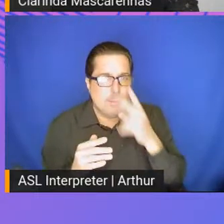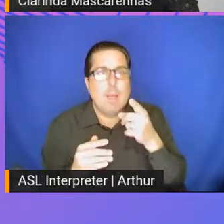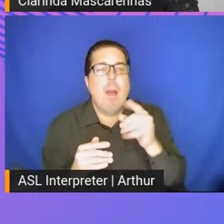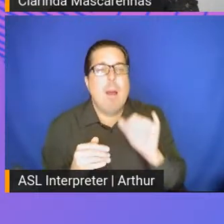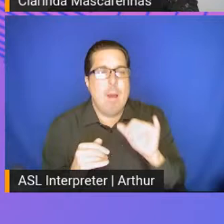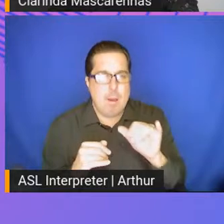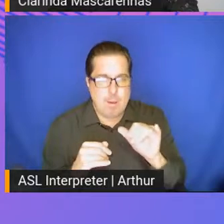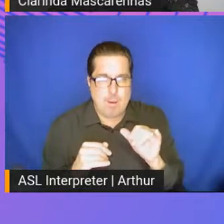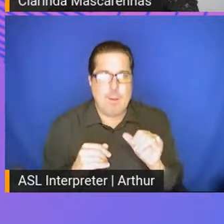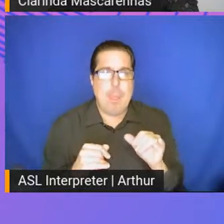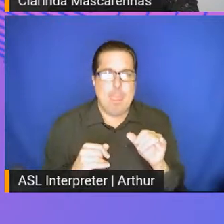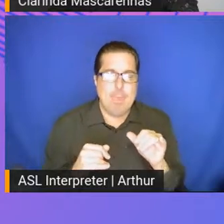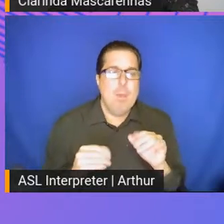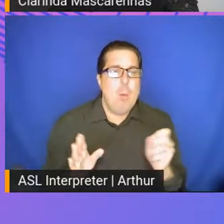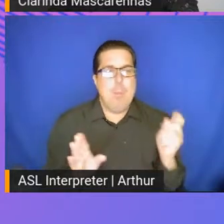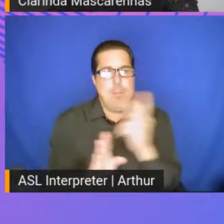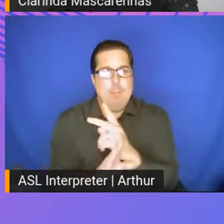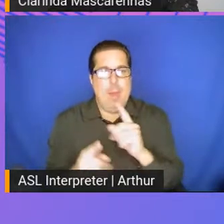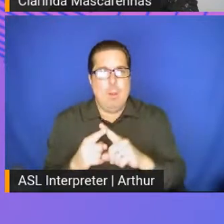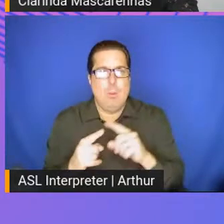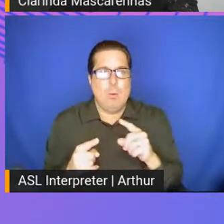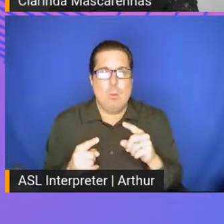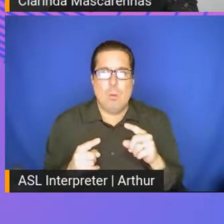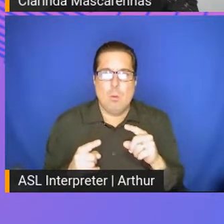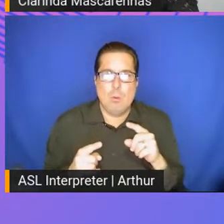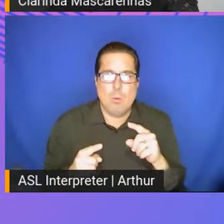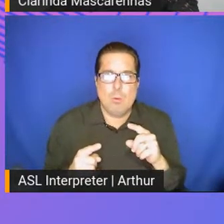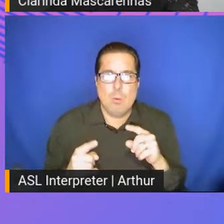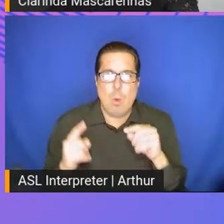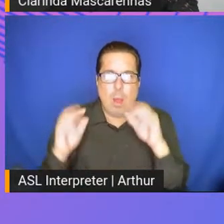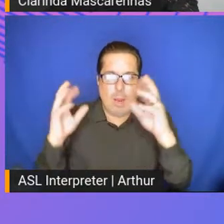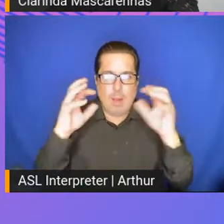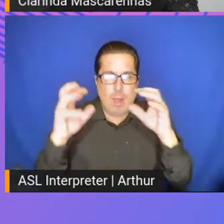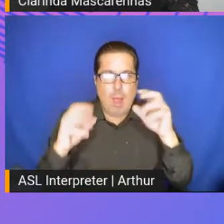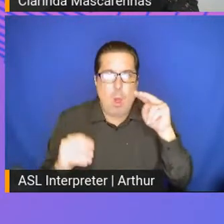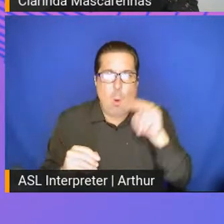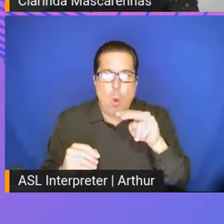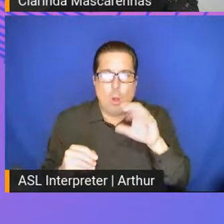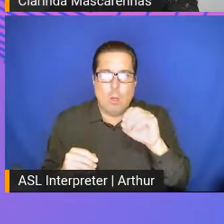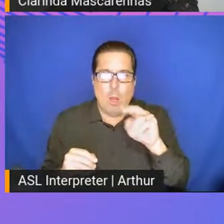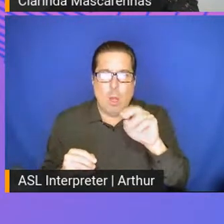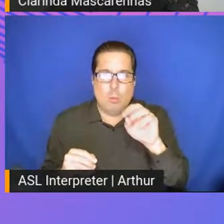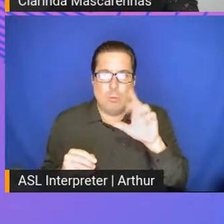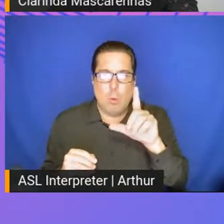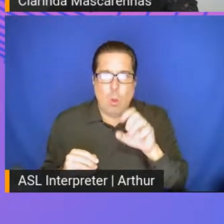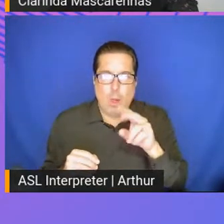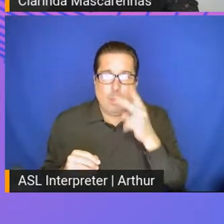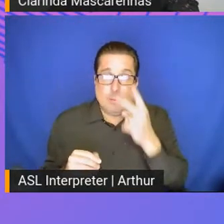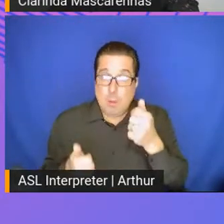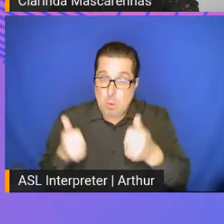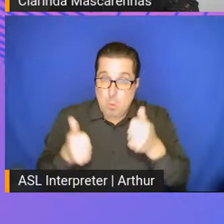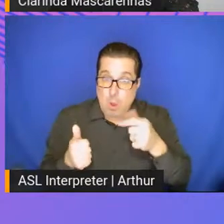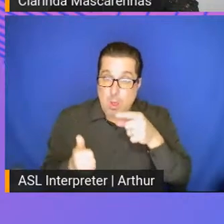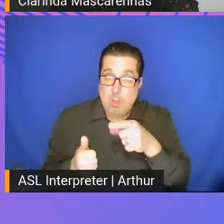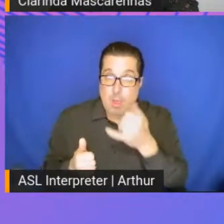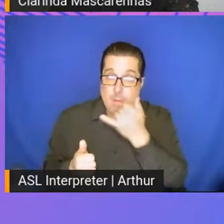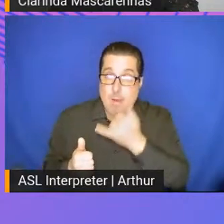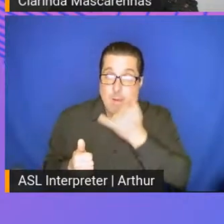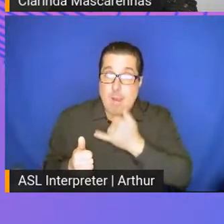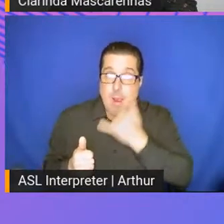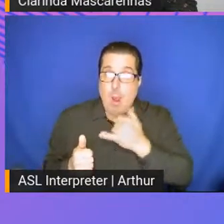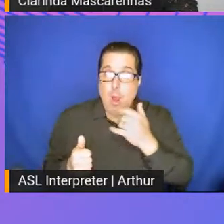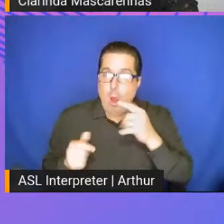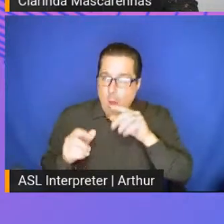Then let's go back to the CloudWatch console to see whether this error gets traced.